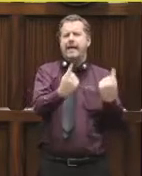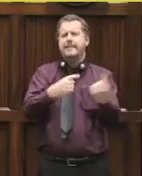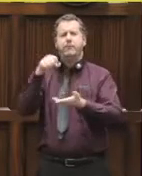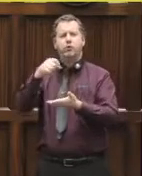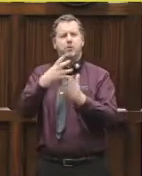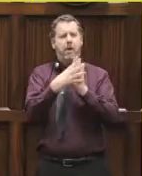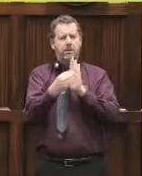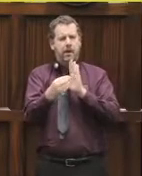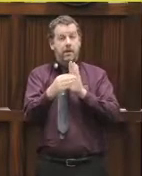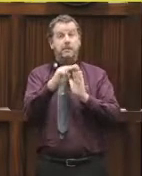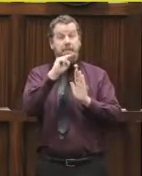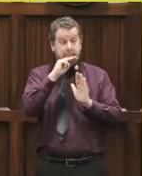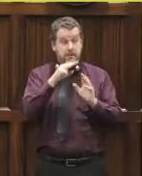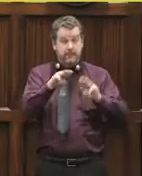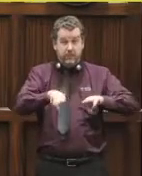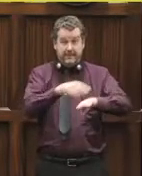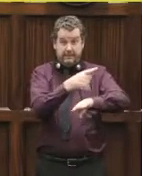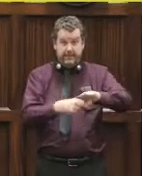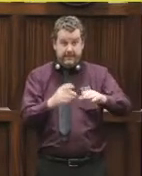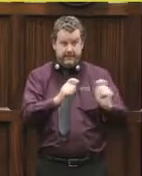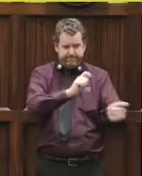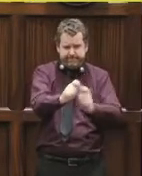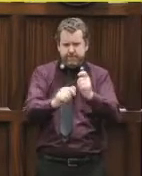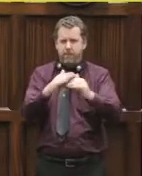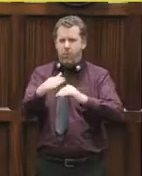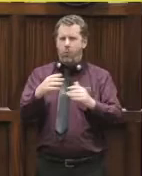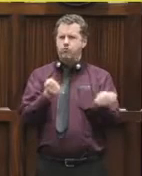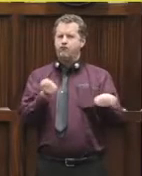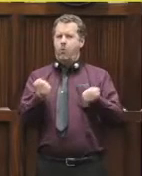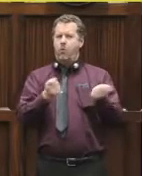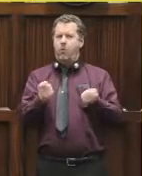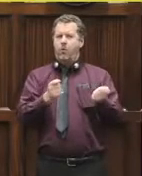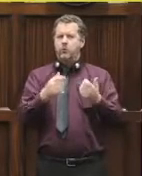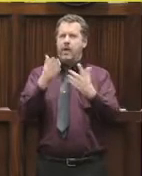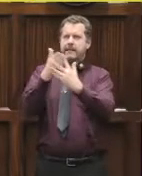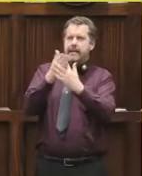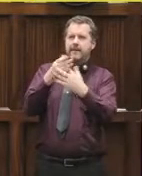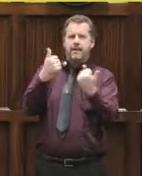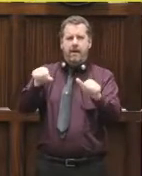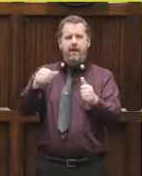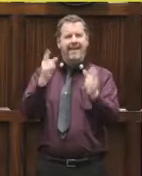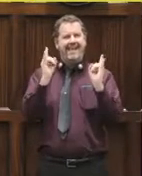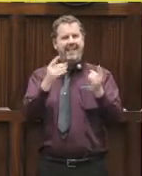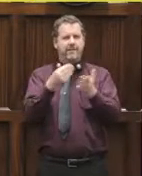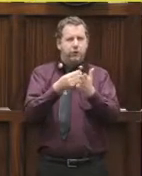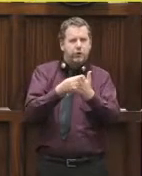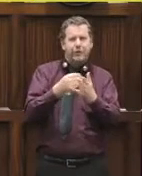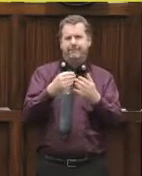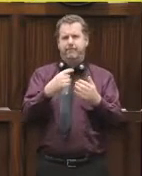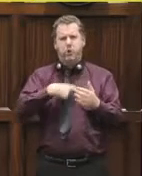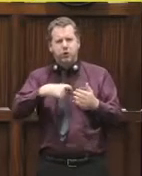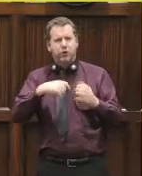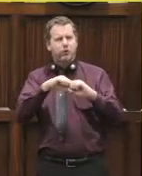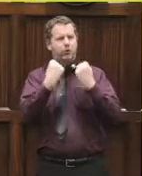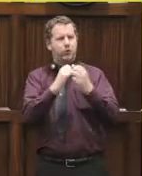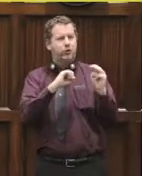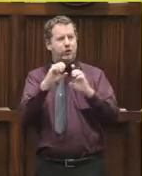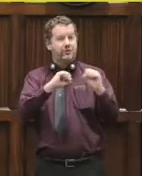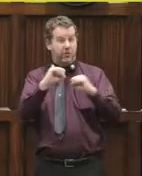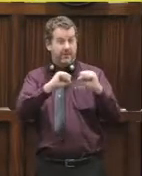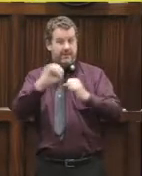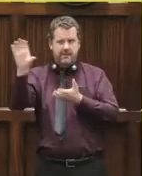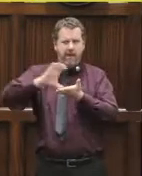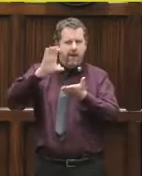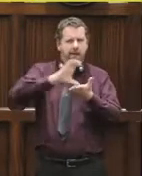disabilities more control in accessing health-funded personal social services, giving them